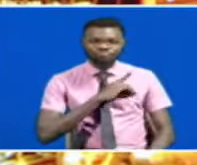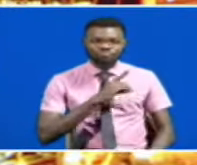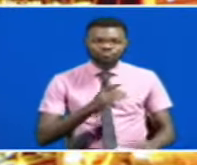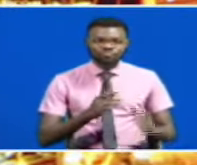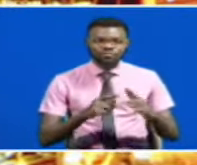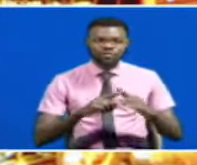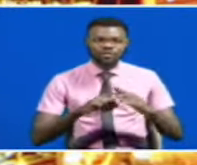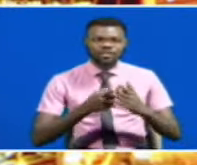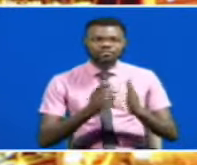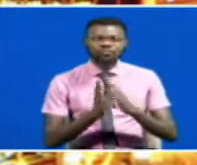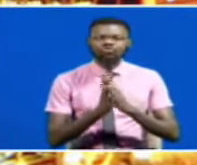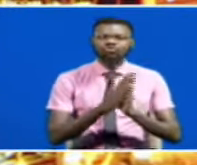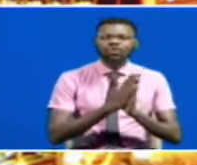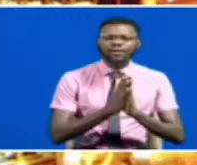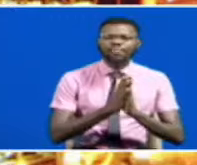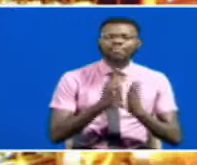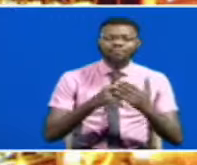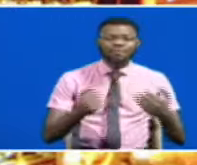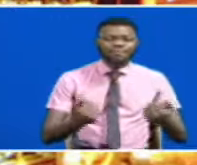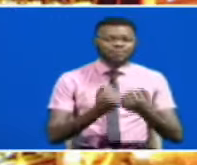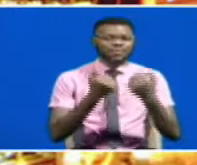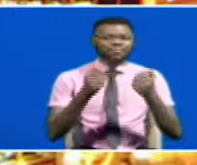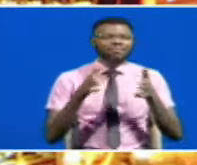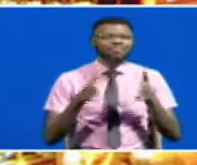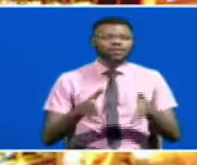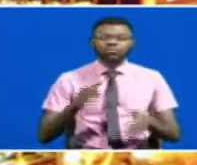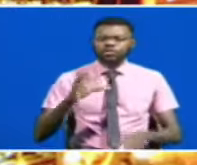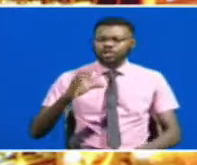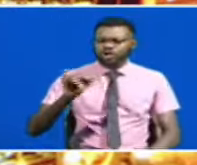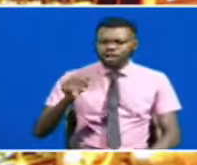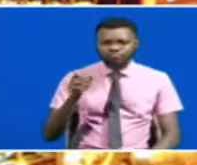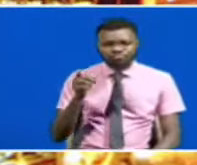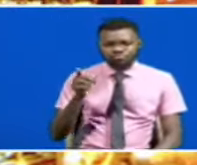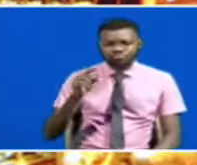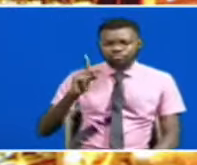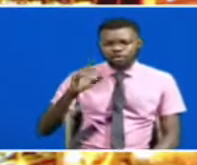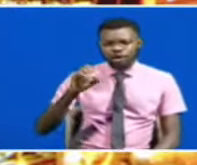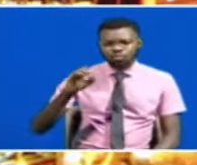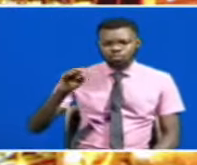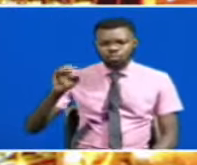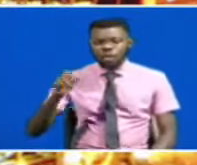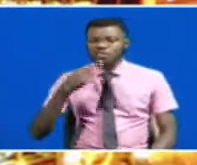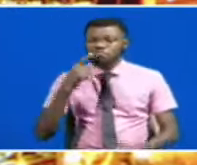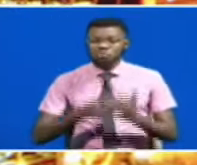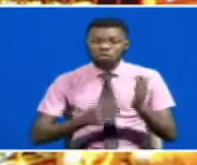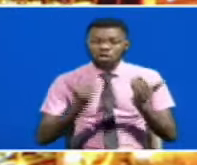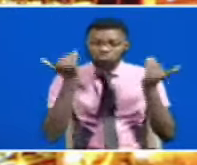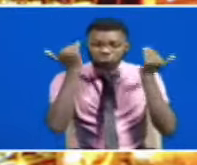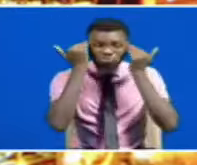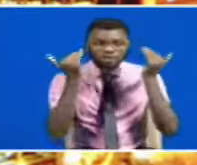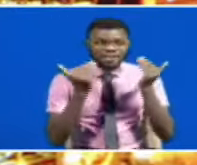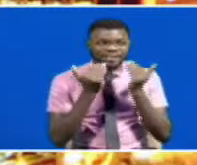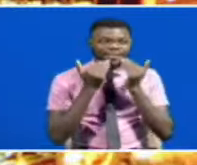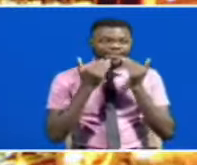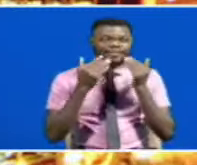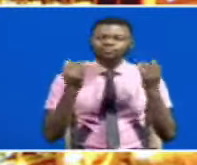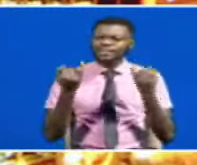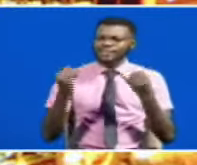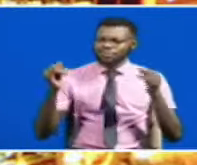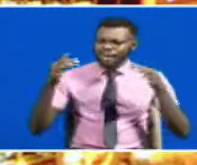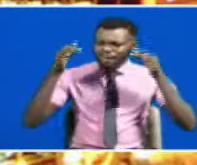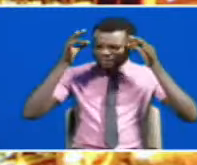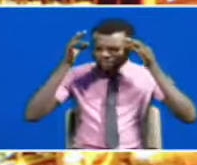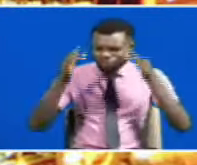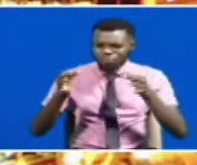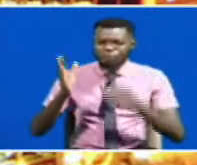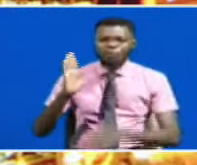on what's happening around the country, which is Chief Justice Martha Koome maintaining that the judiciary will not shy away from making independent